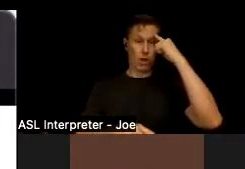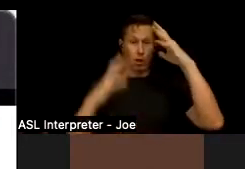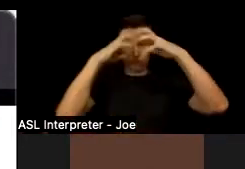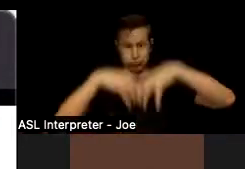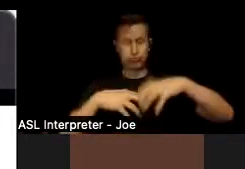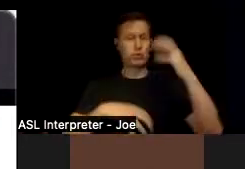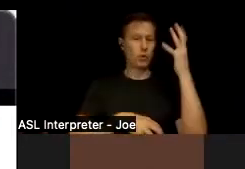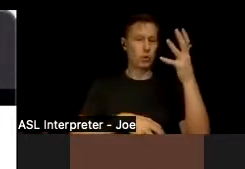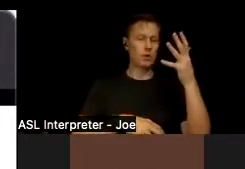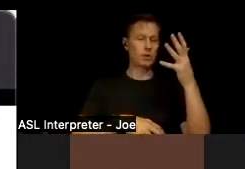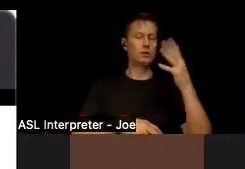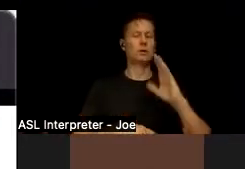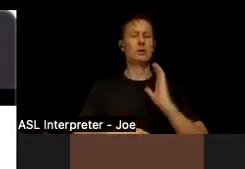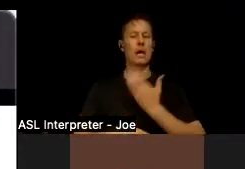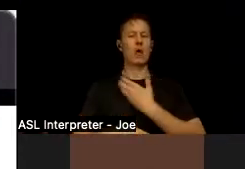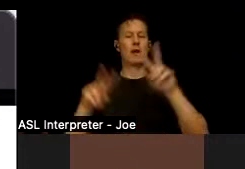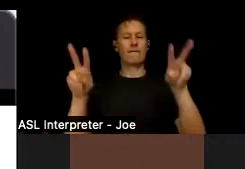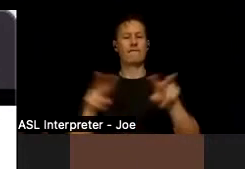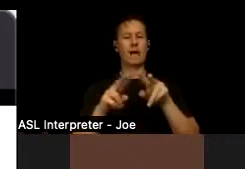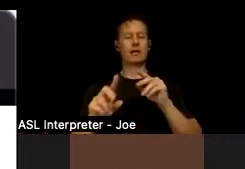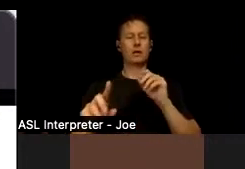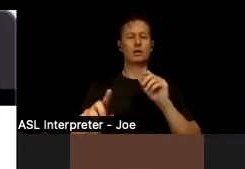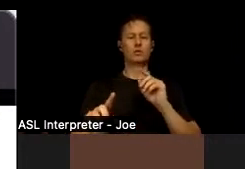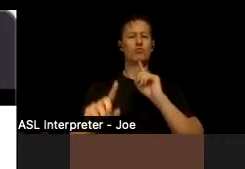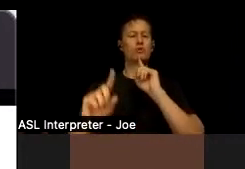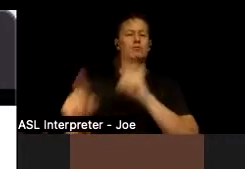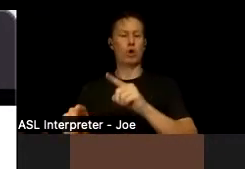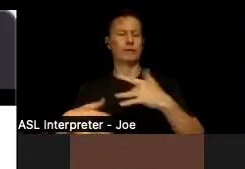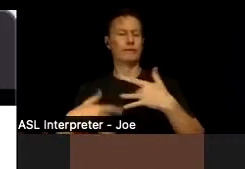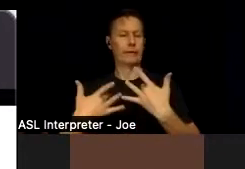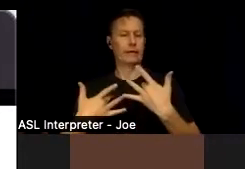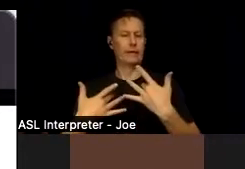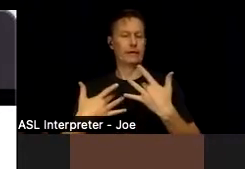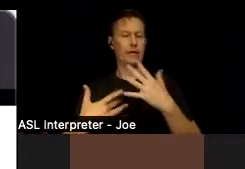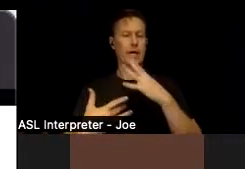the Valley response event, which eventually led to the Landers response that we